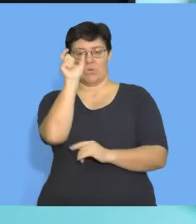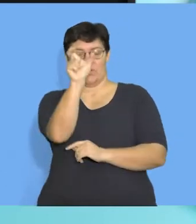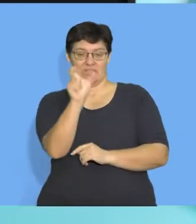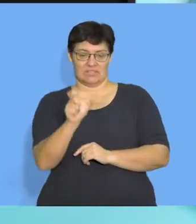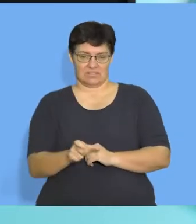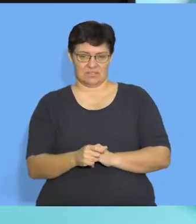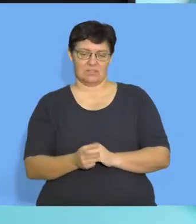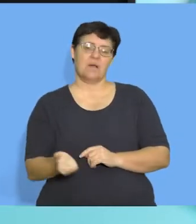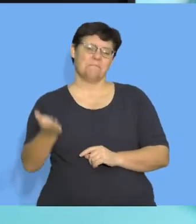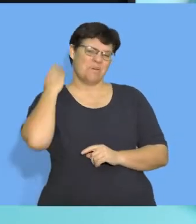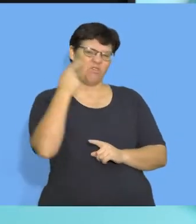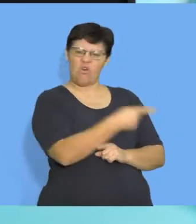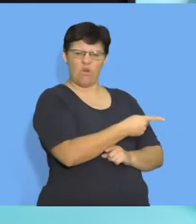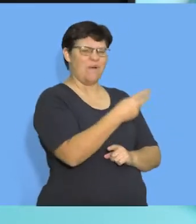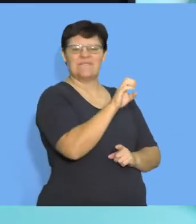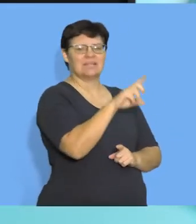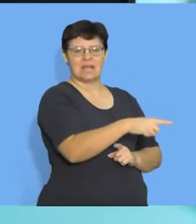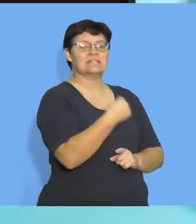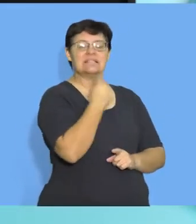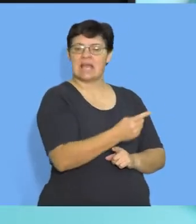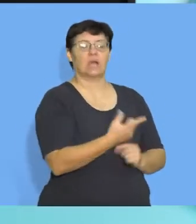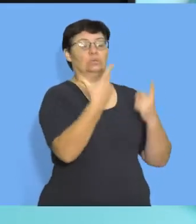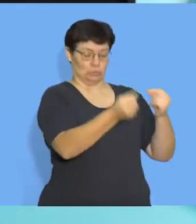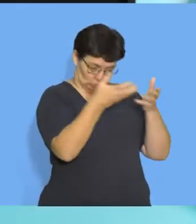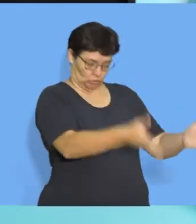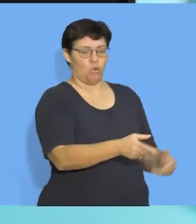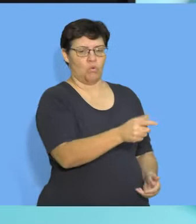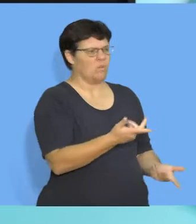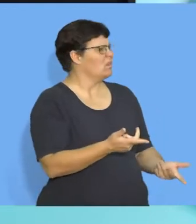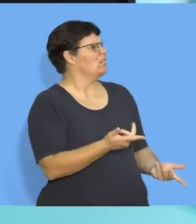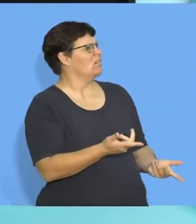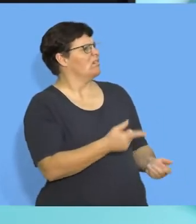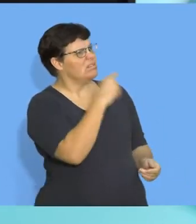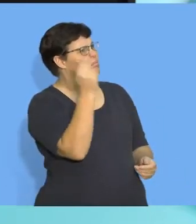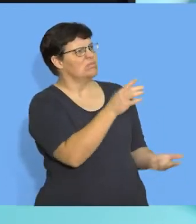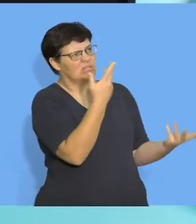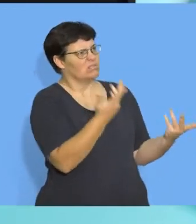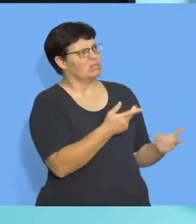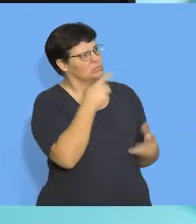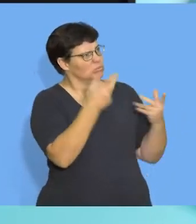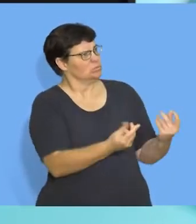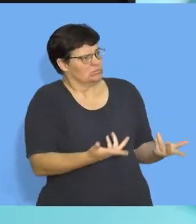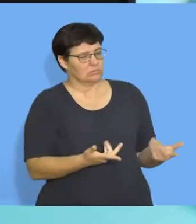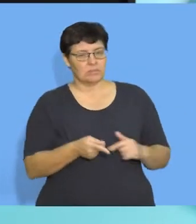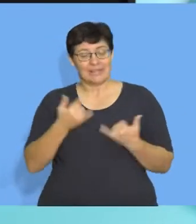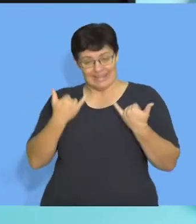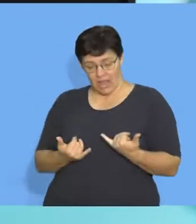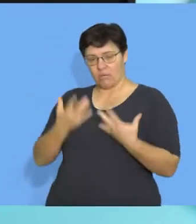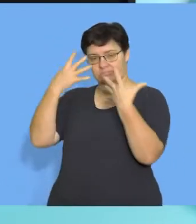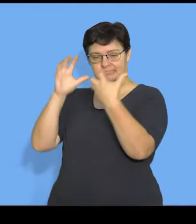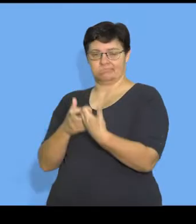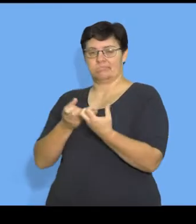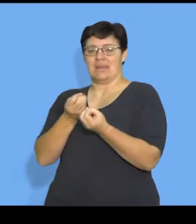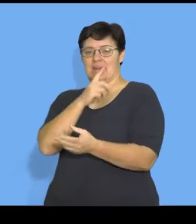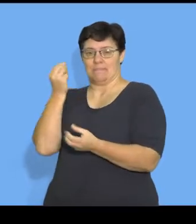weren't given it as a vector. You were just told to do certain things, but it was a vector, okay? Then, of course,